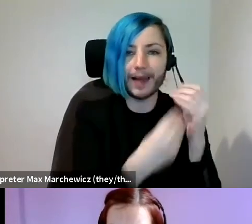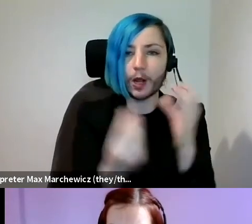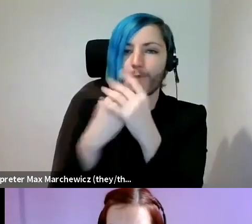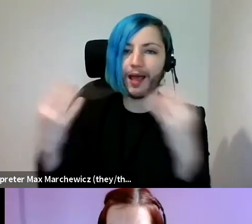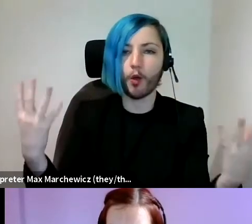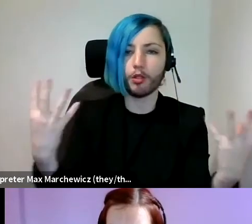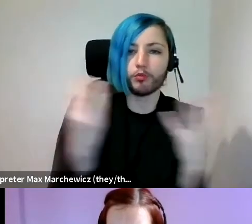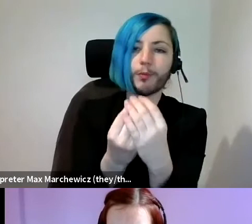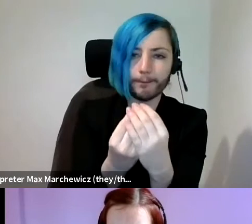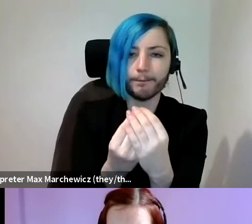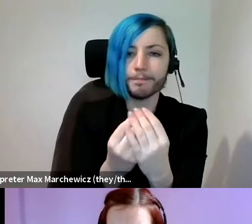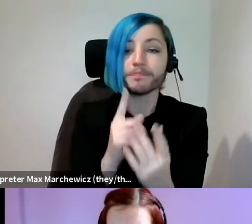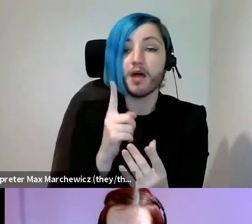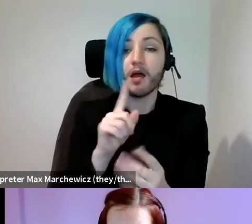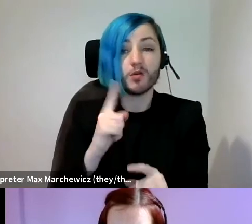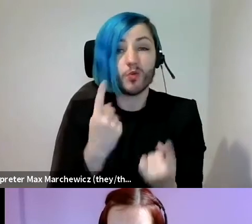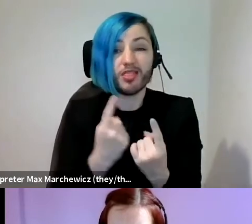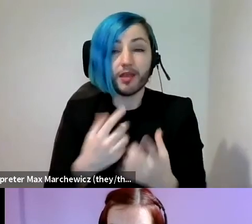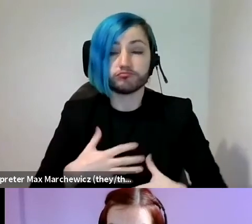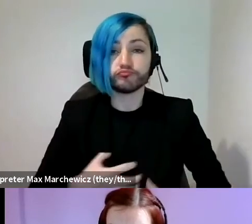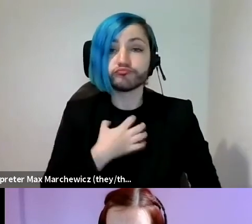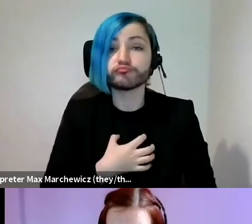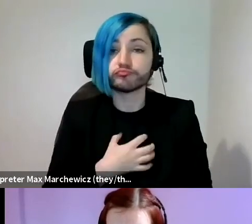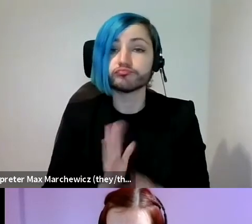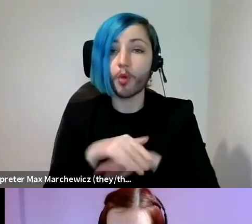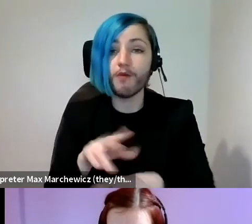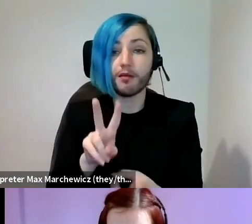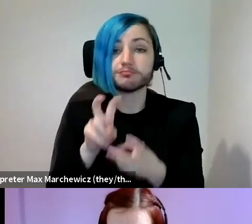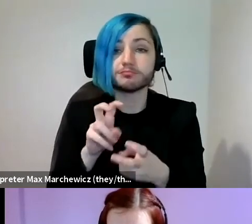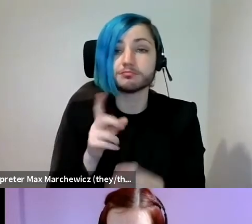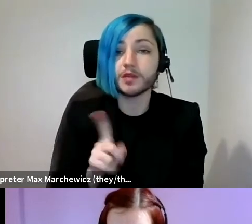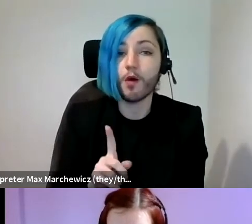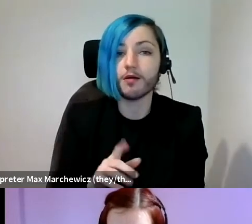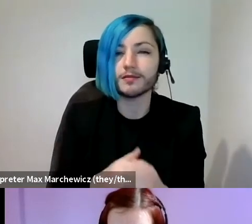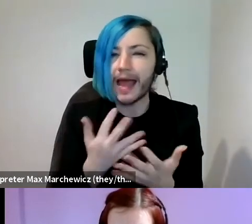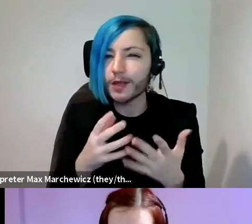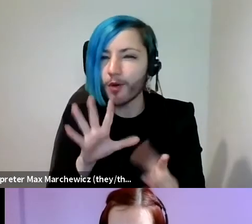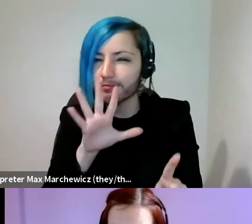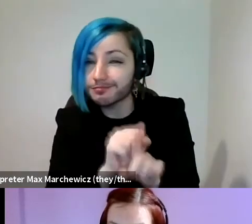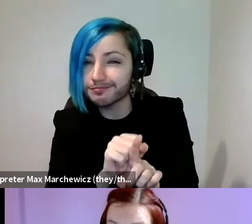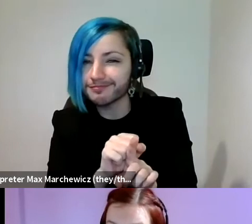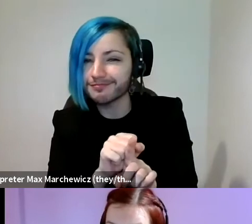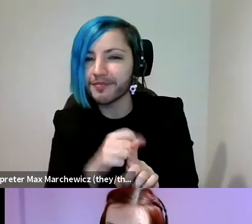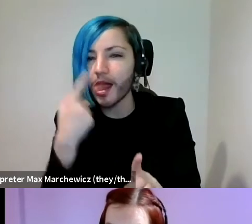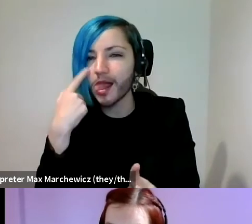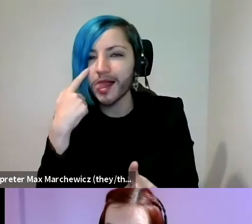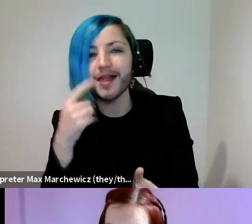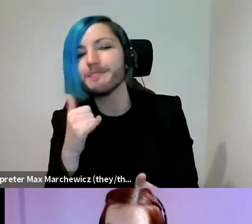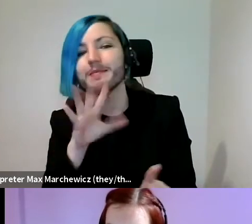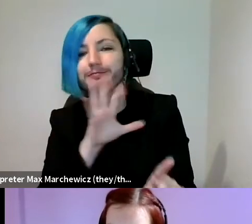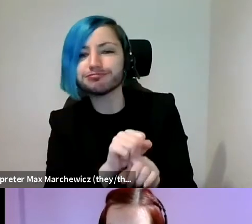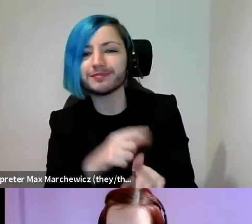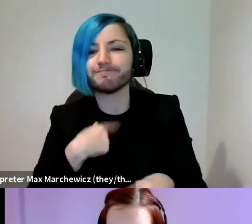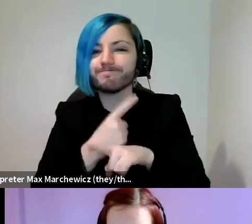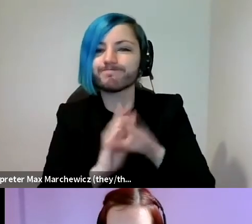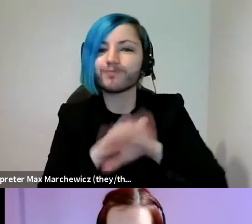there were many surprises about that detection. The eagle-eyed amongst you might have noticed when I talked about the